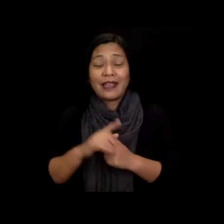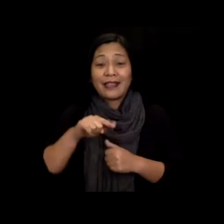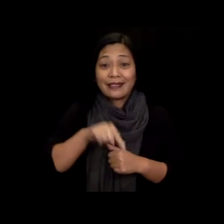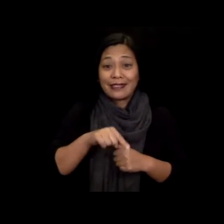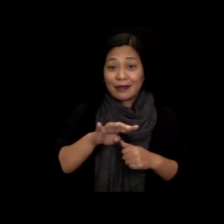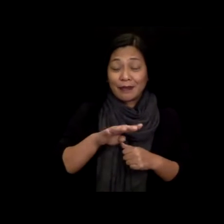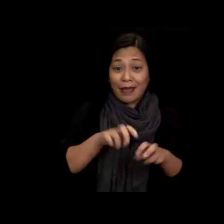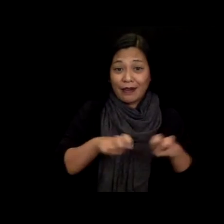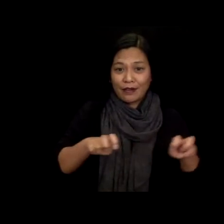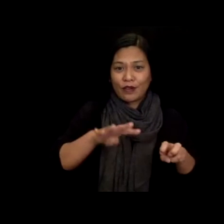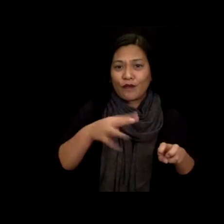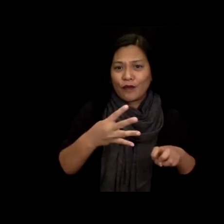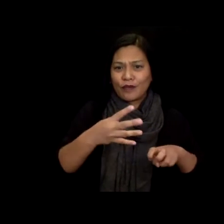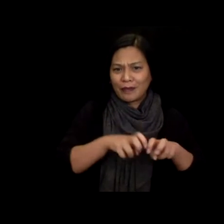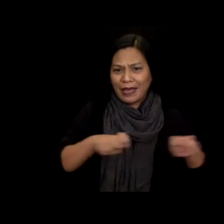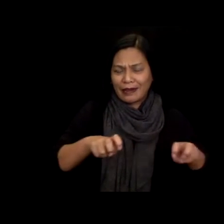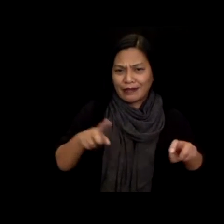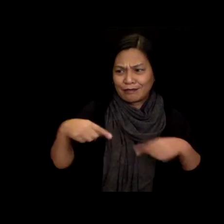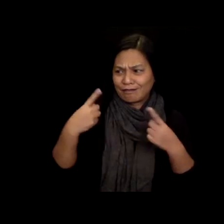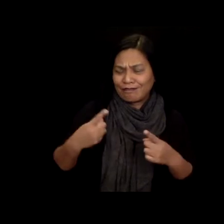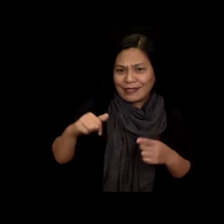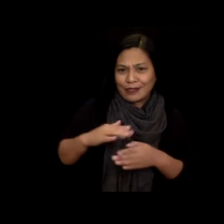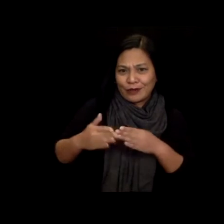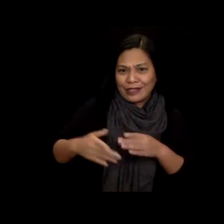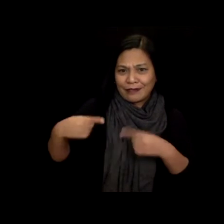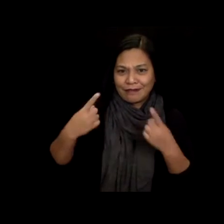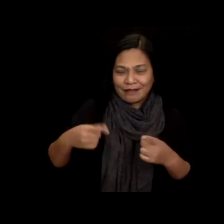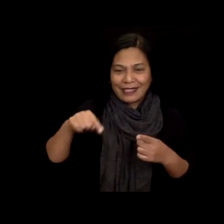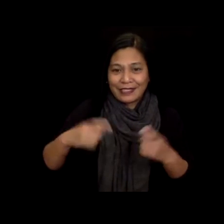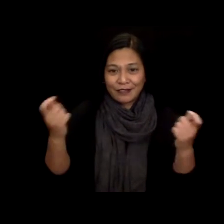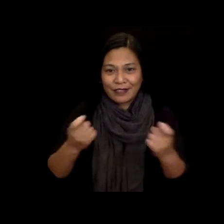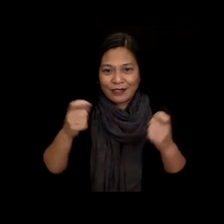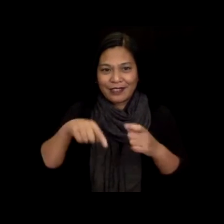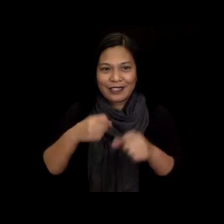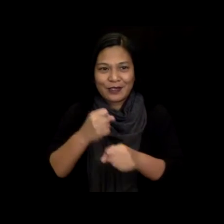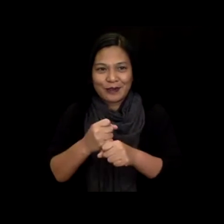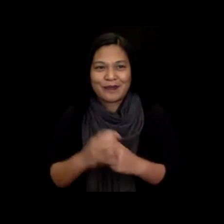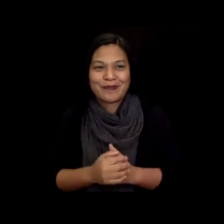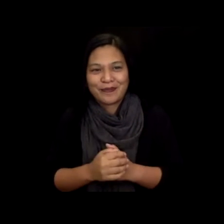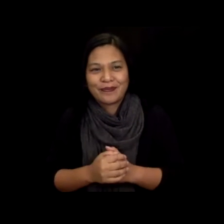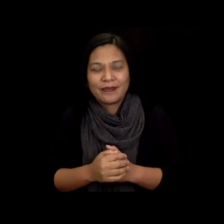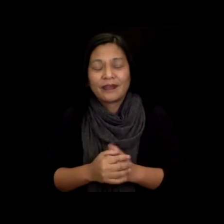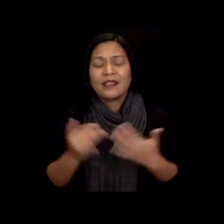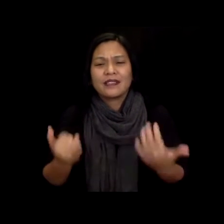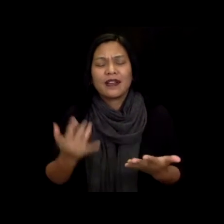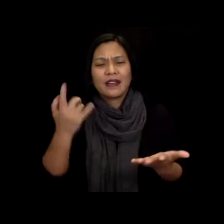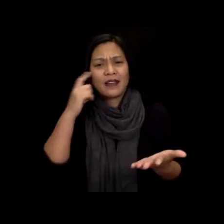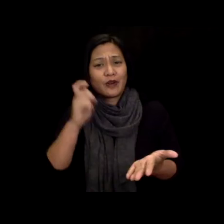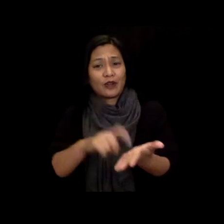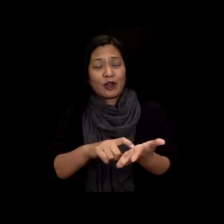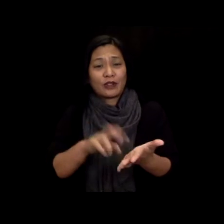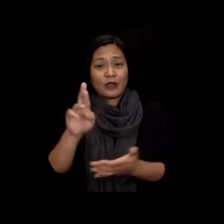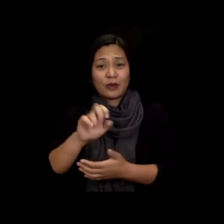Ideas conference themed Here in the Future Past. I'd like by acknowledging that Real